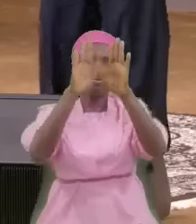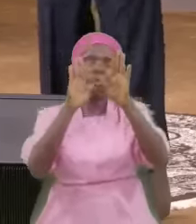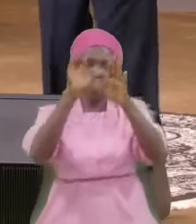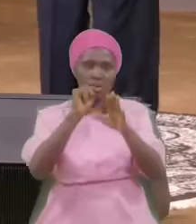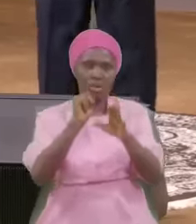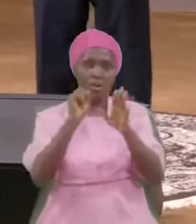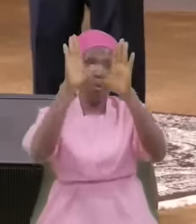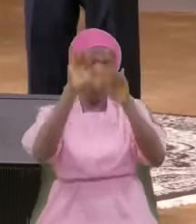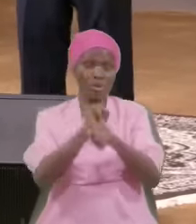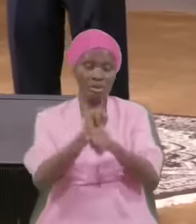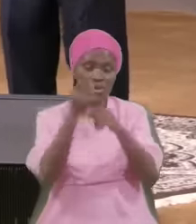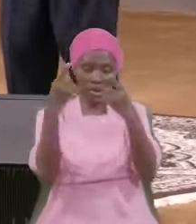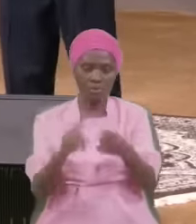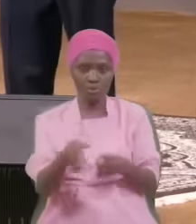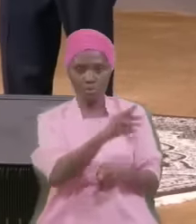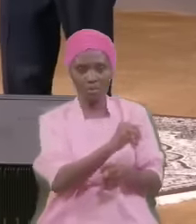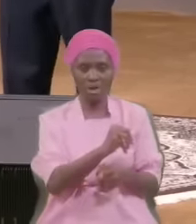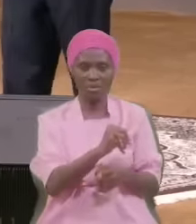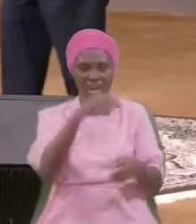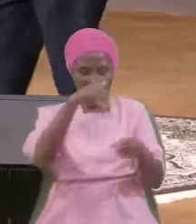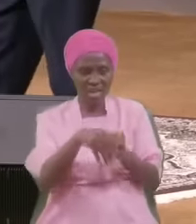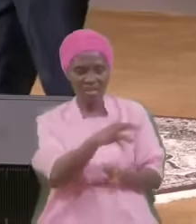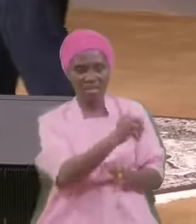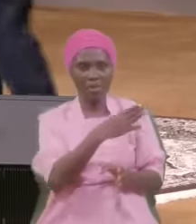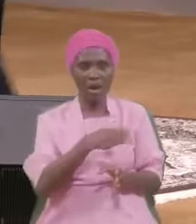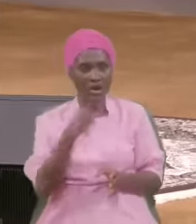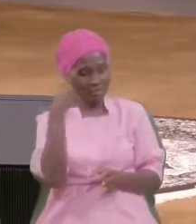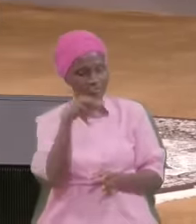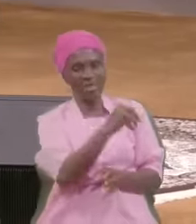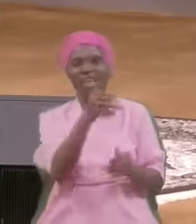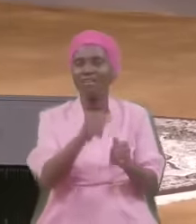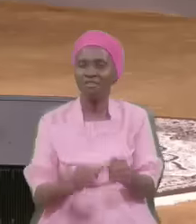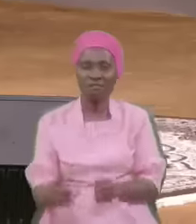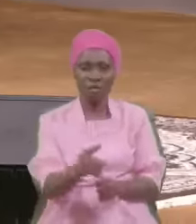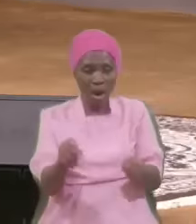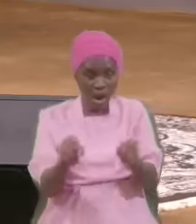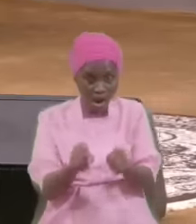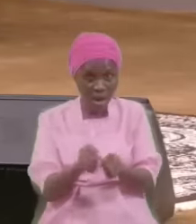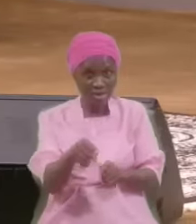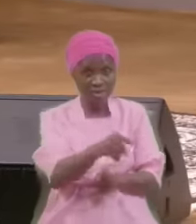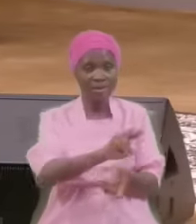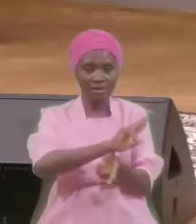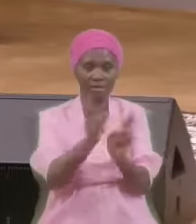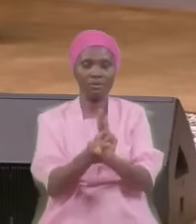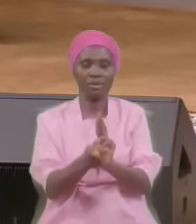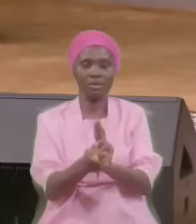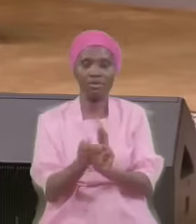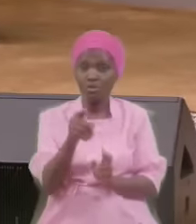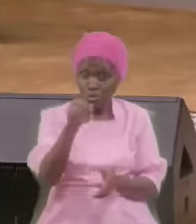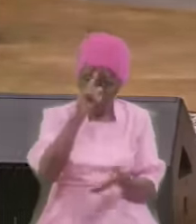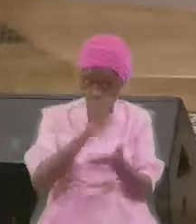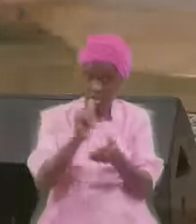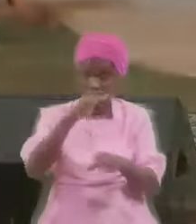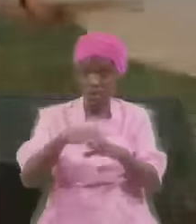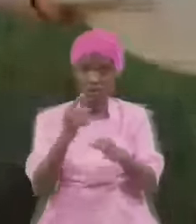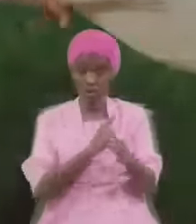them, by the apostles. Everyone, everyone, as you repent, you believe on the Lord Jesus Christ,